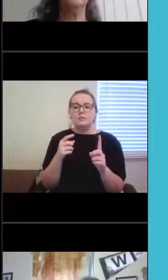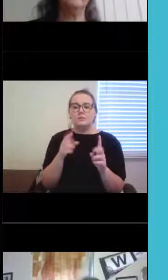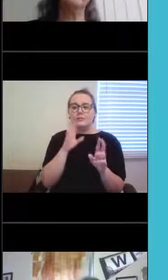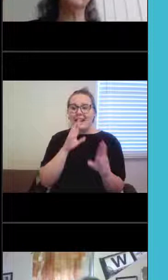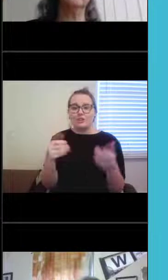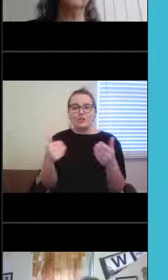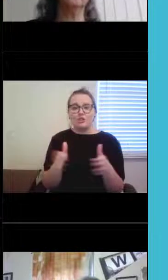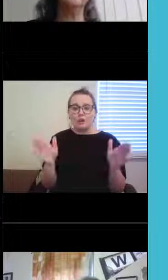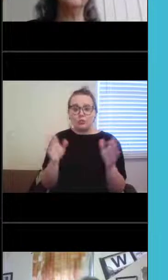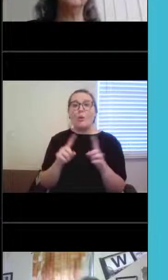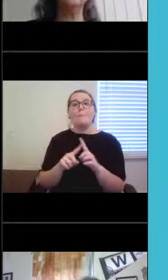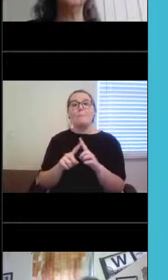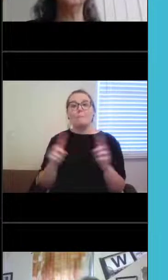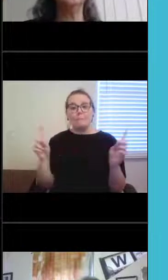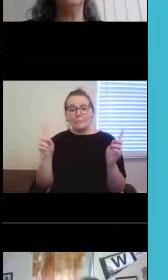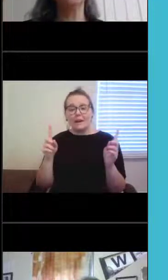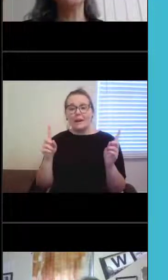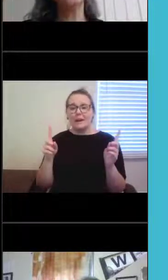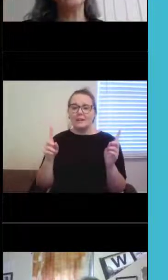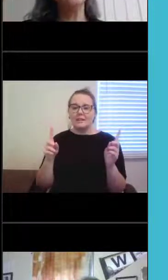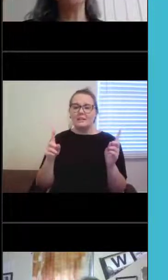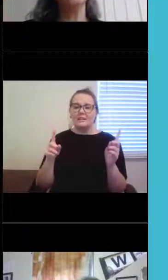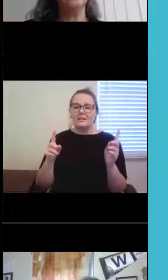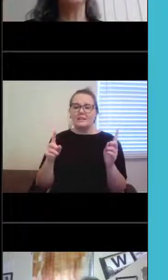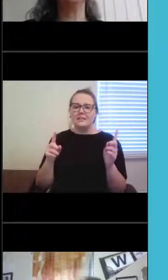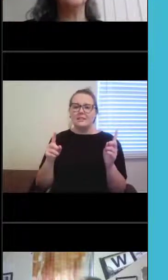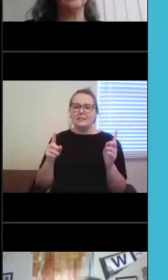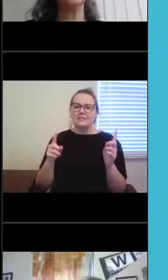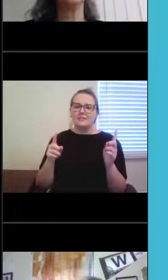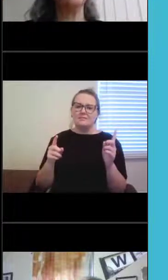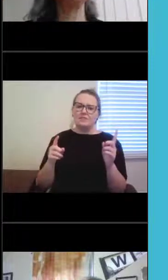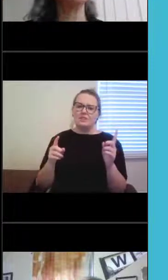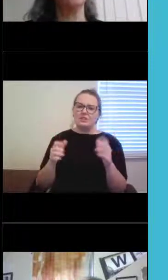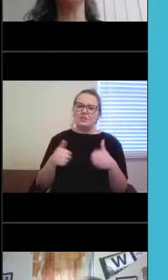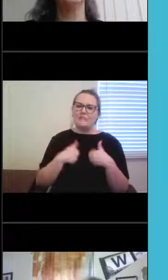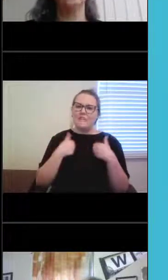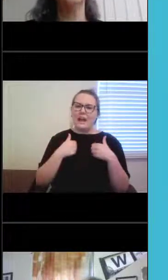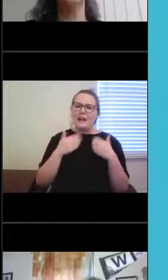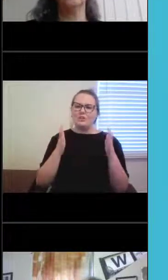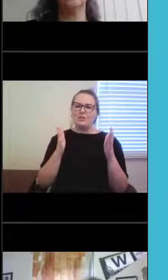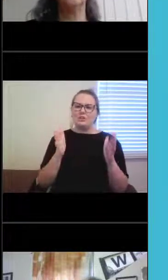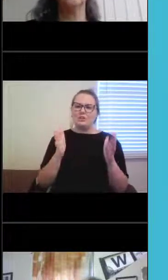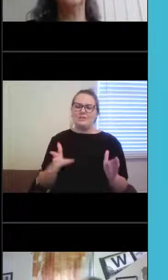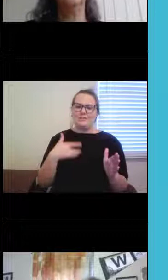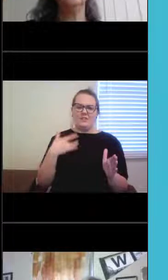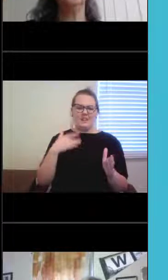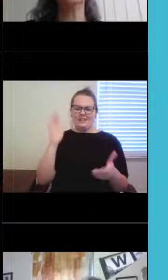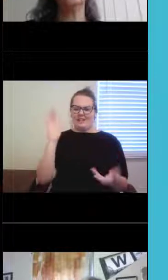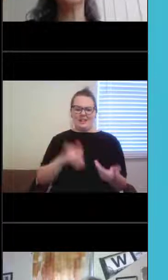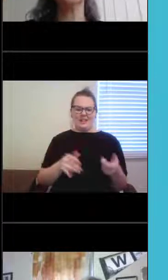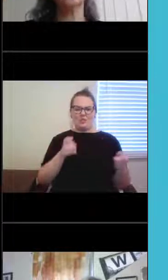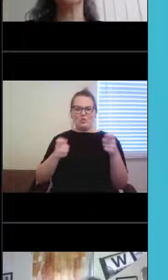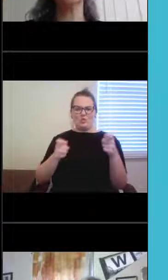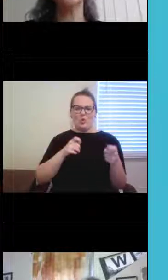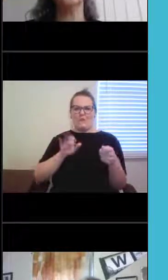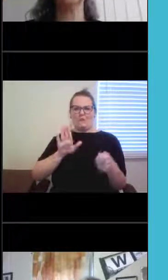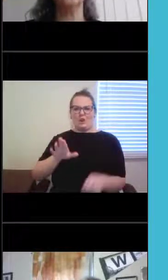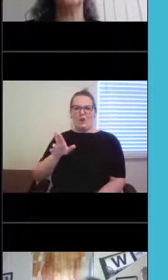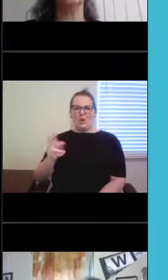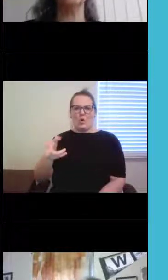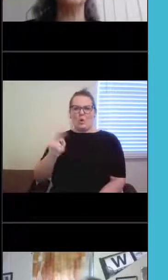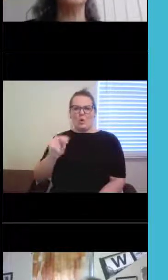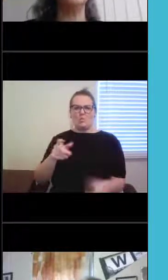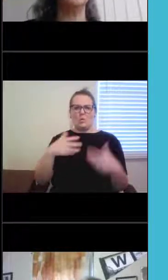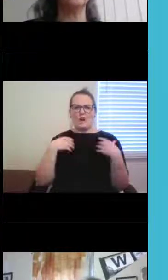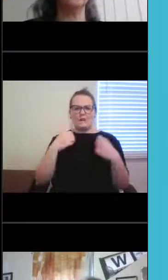survivor that led to survivors feeling less perceived control over their own recovery, which was also associated